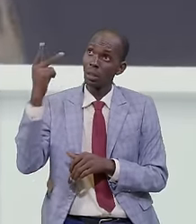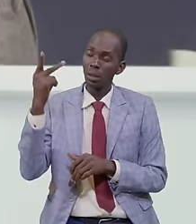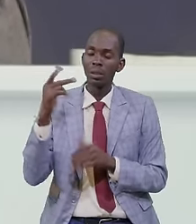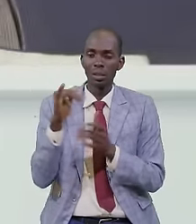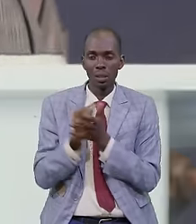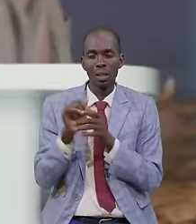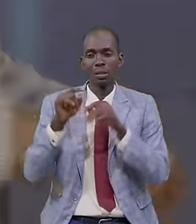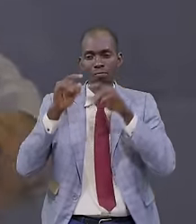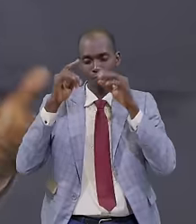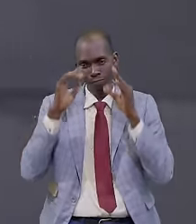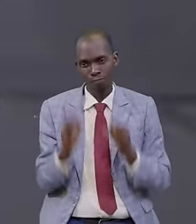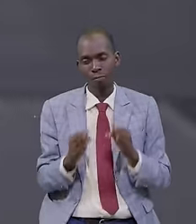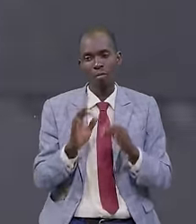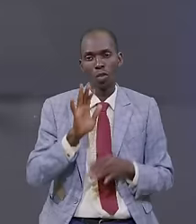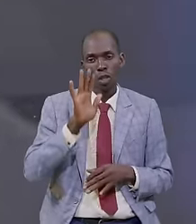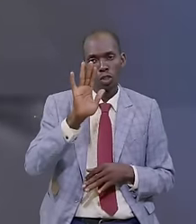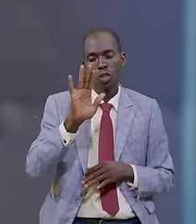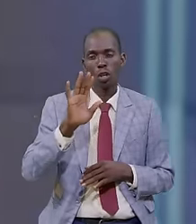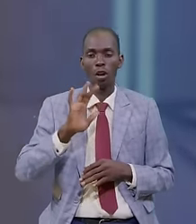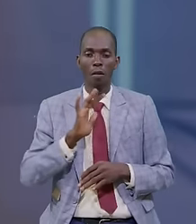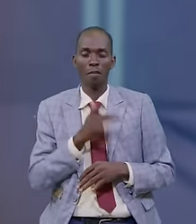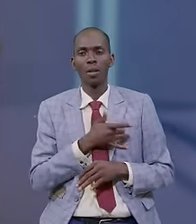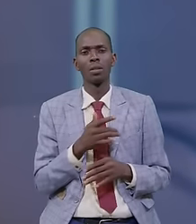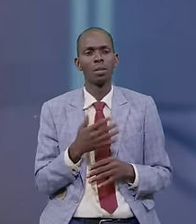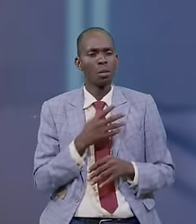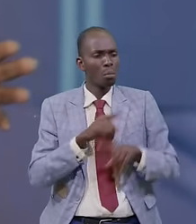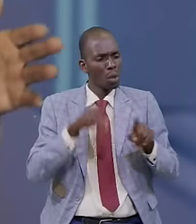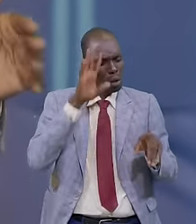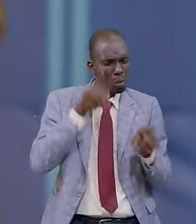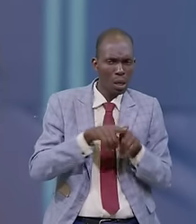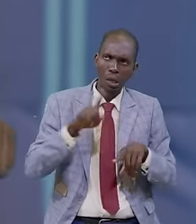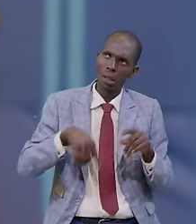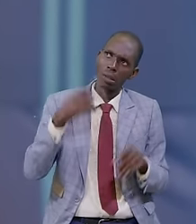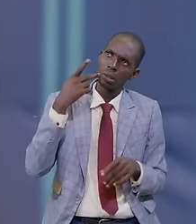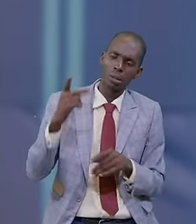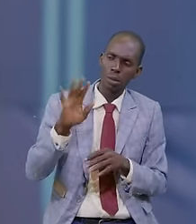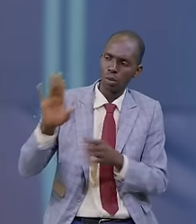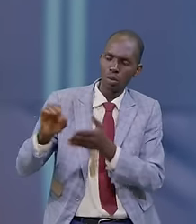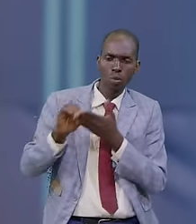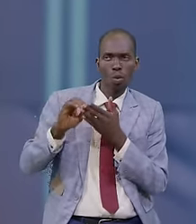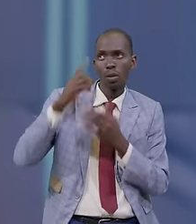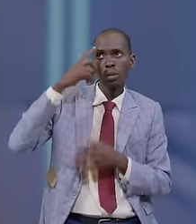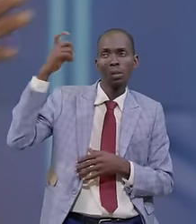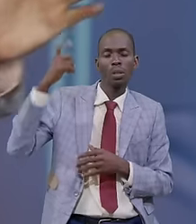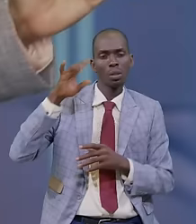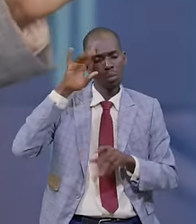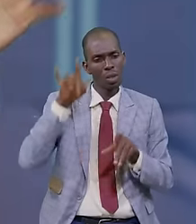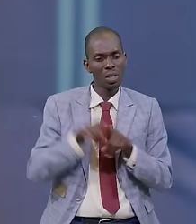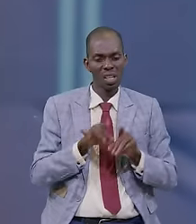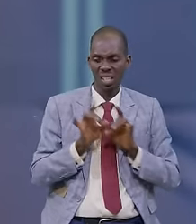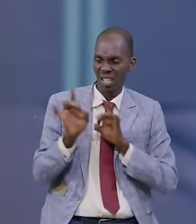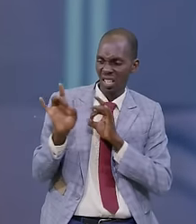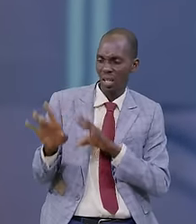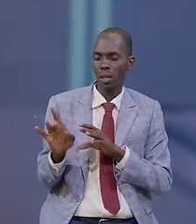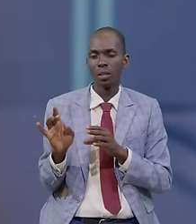dream and they hated him for it, and the Lord deepened the dream,